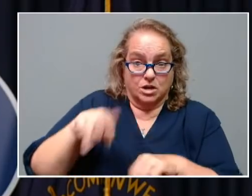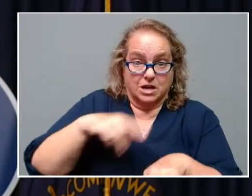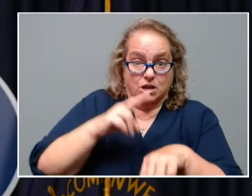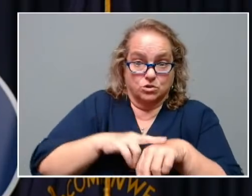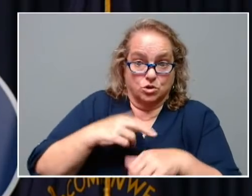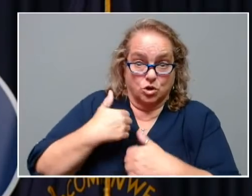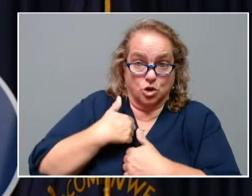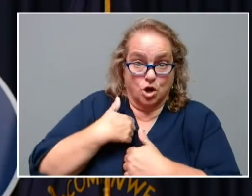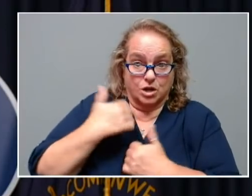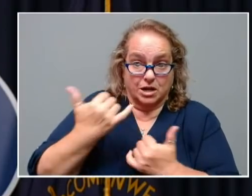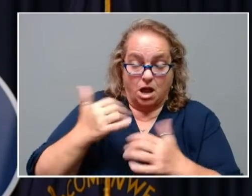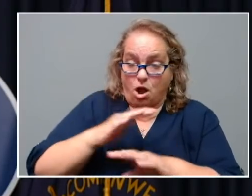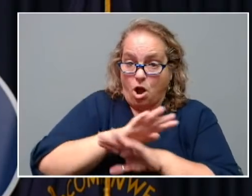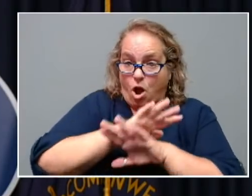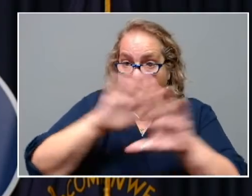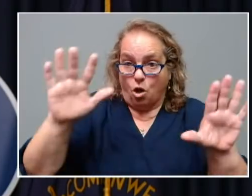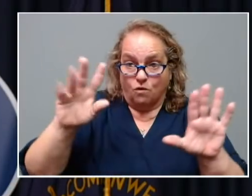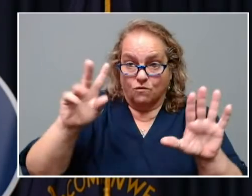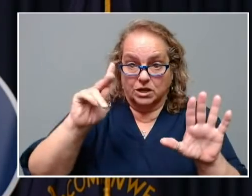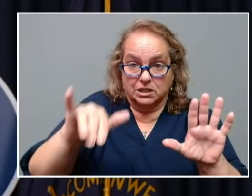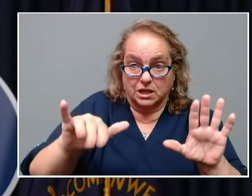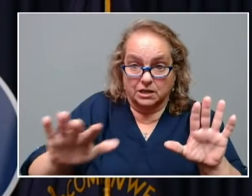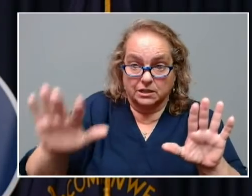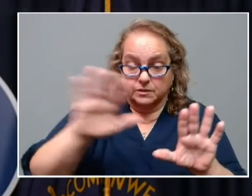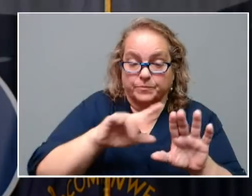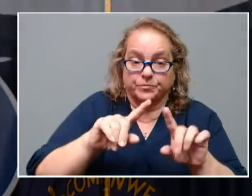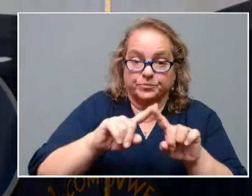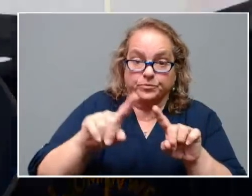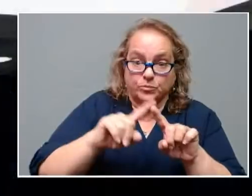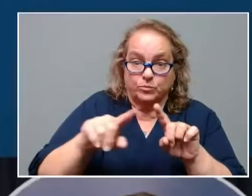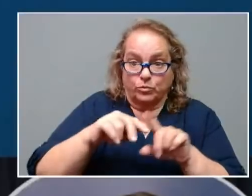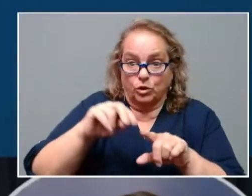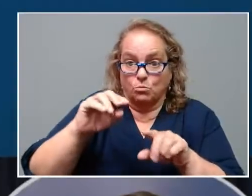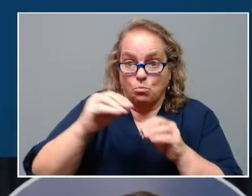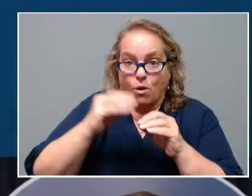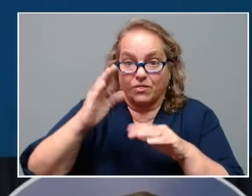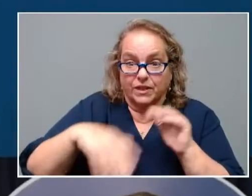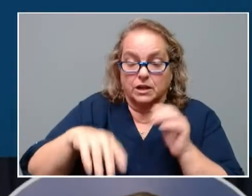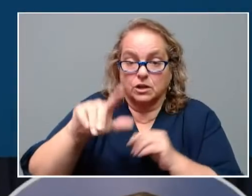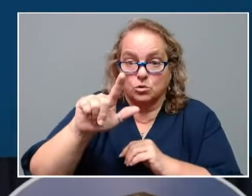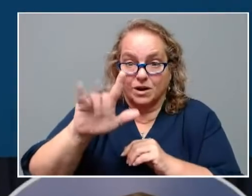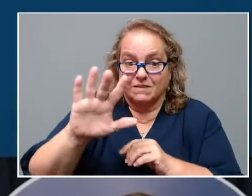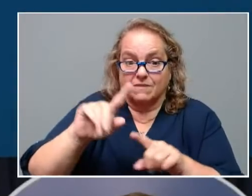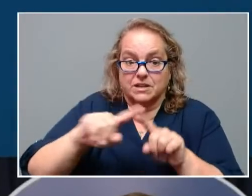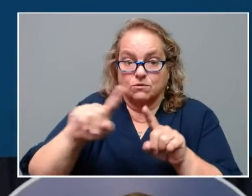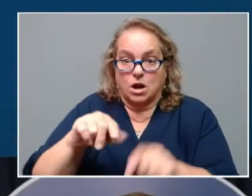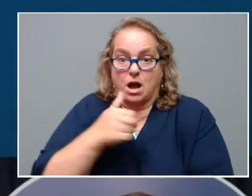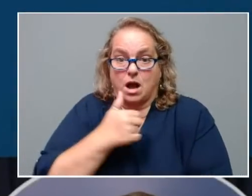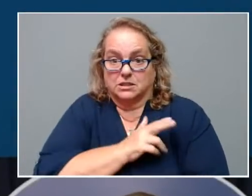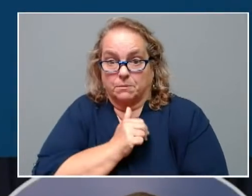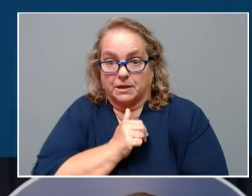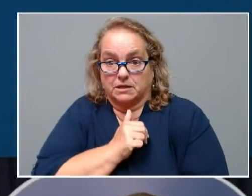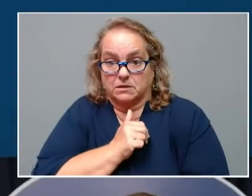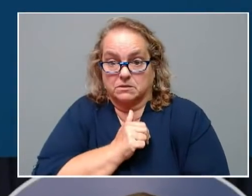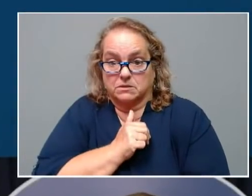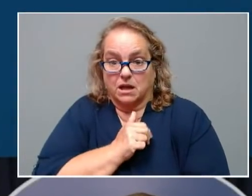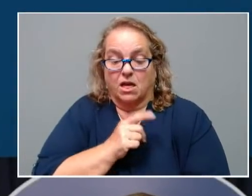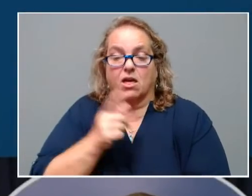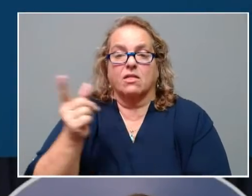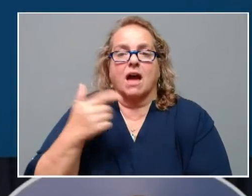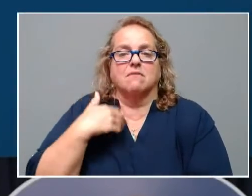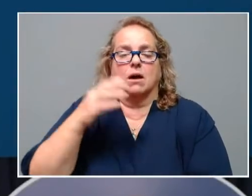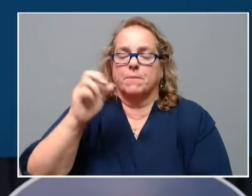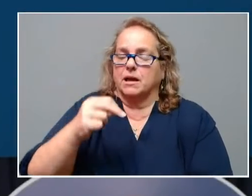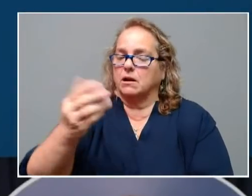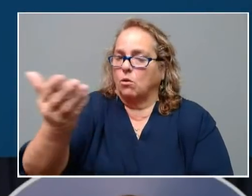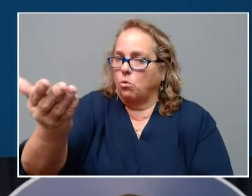all over the Commonwealth, located in more than 25 hospitals. I got to tell you, they have been welcomed in